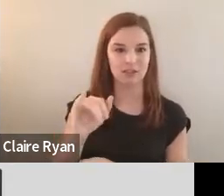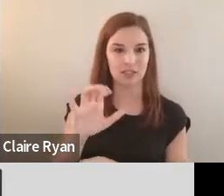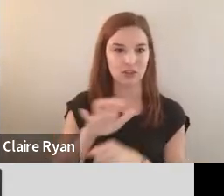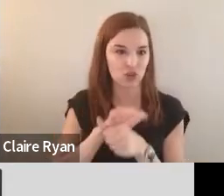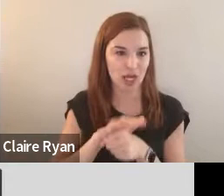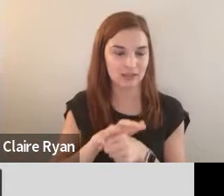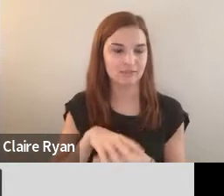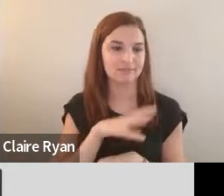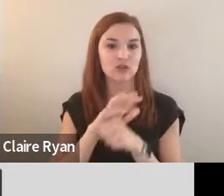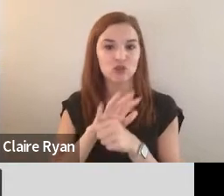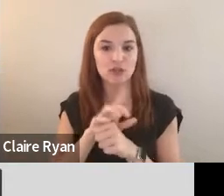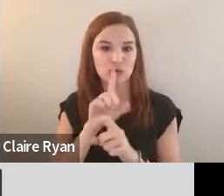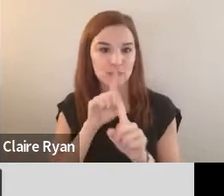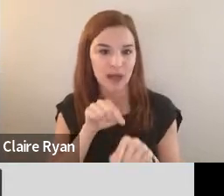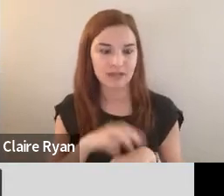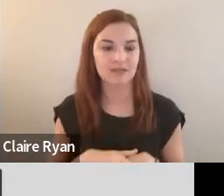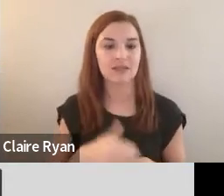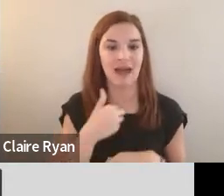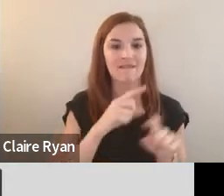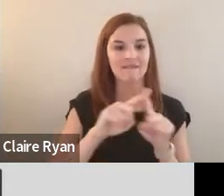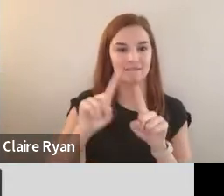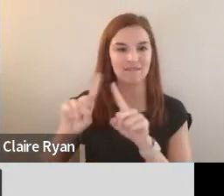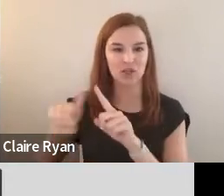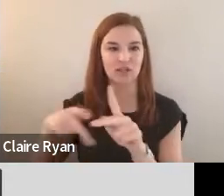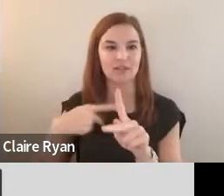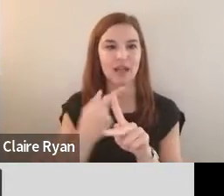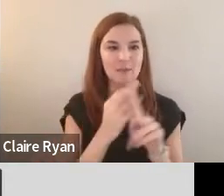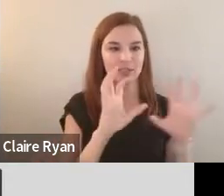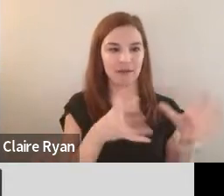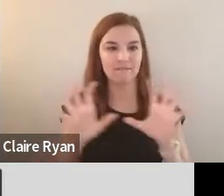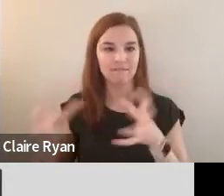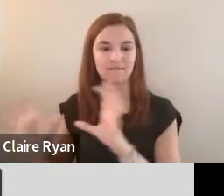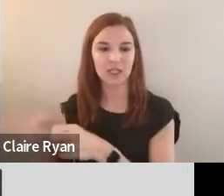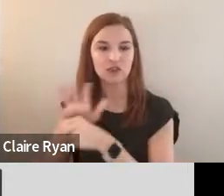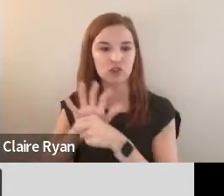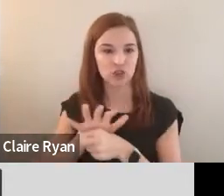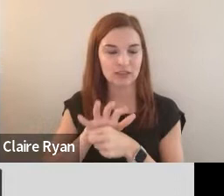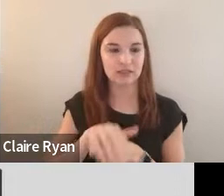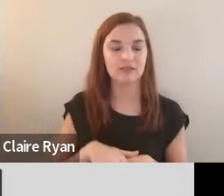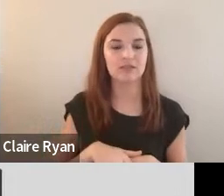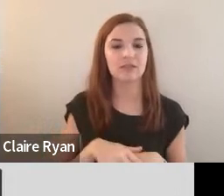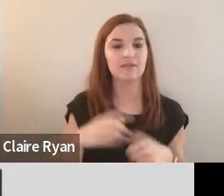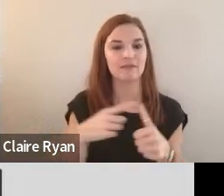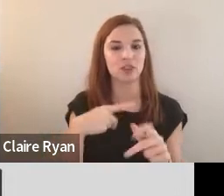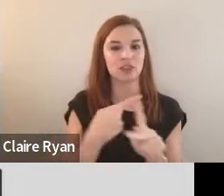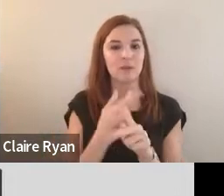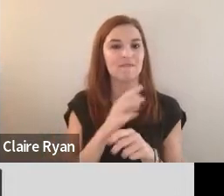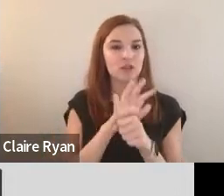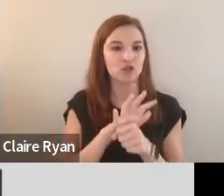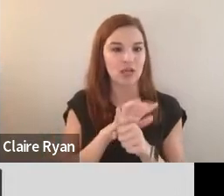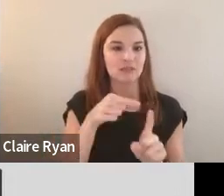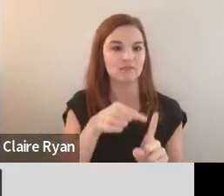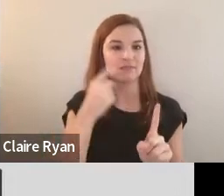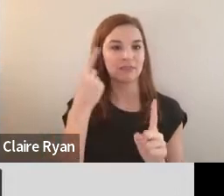And I want to talk about the concept of trauma and toxic stress and how